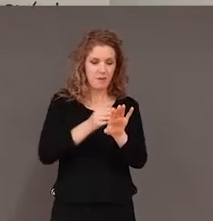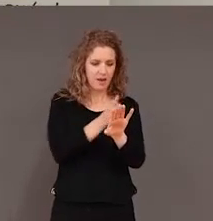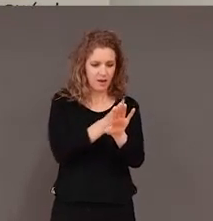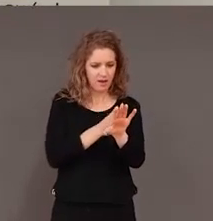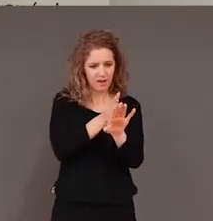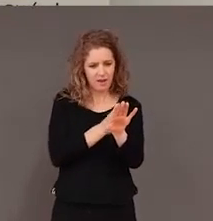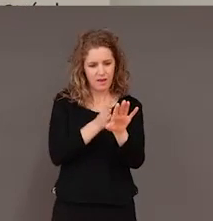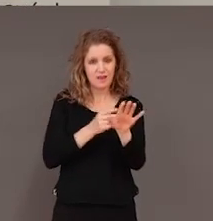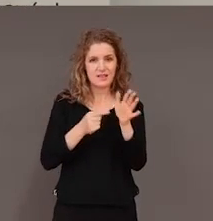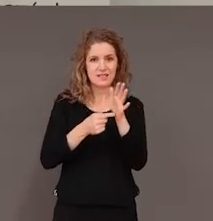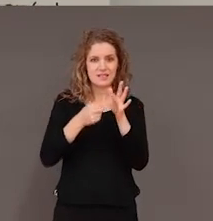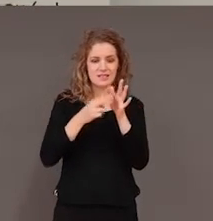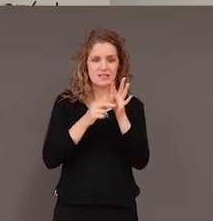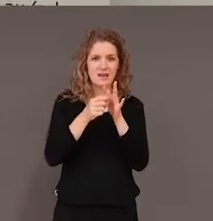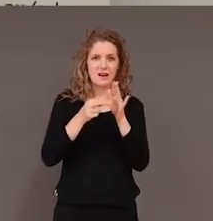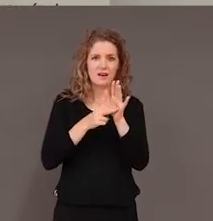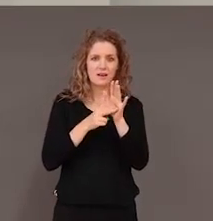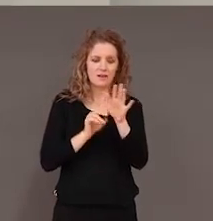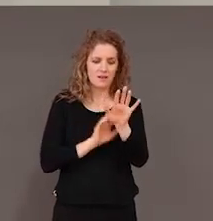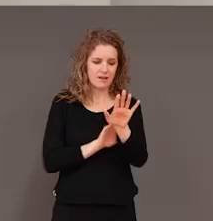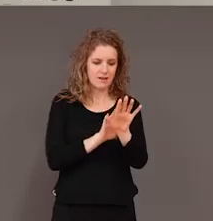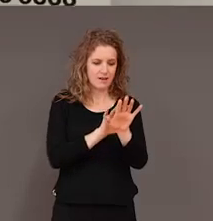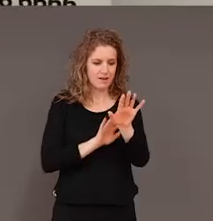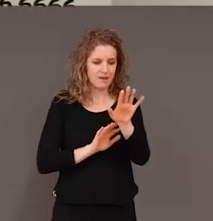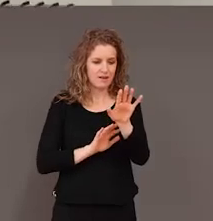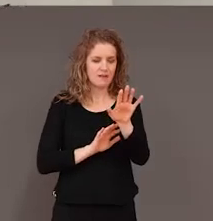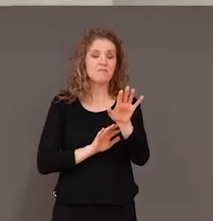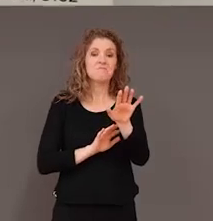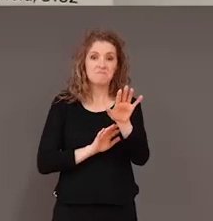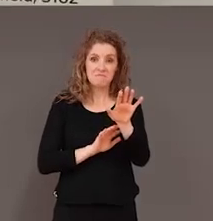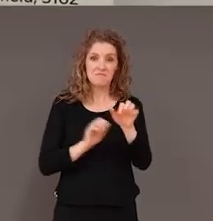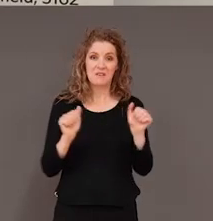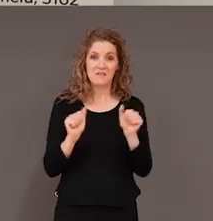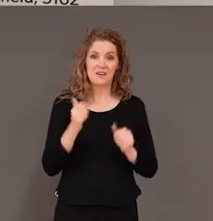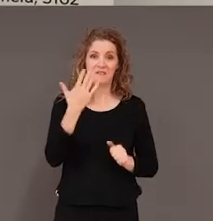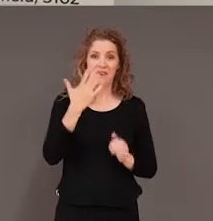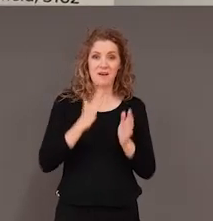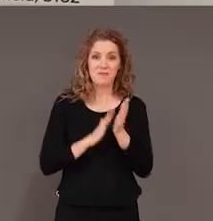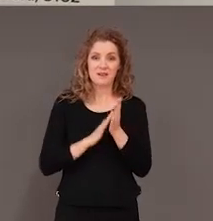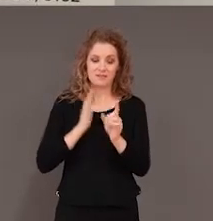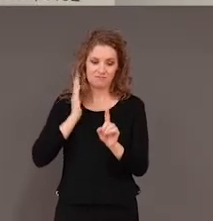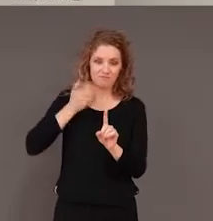jumping up and down on the back of the hand, and that should bring us to about the end of 5 minutes.